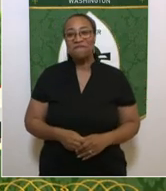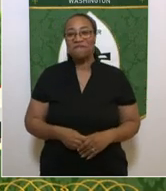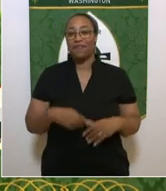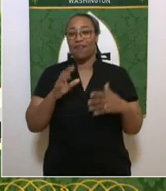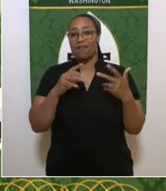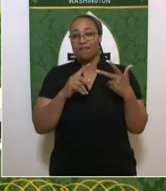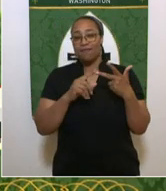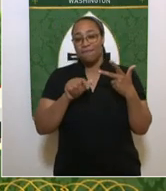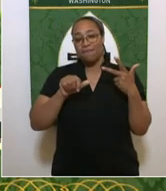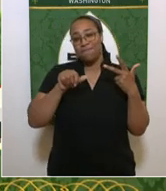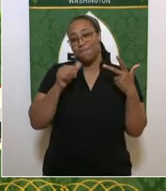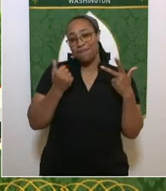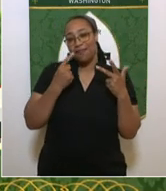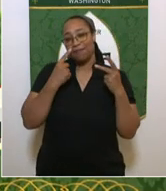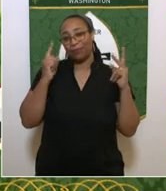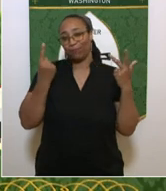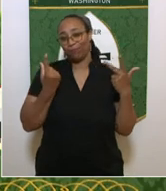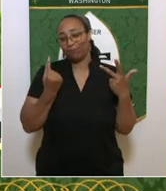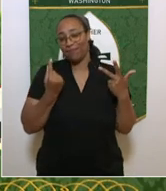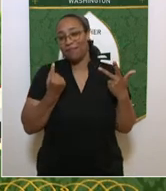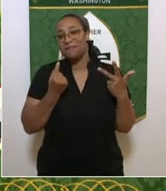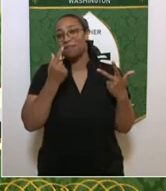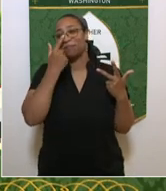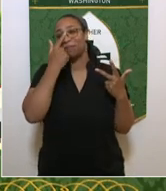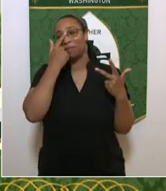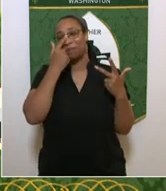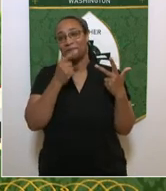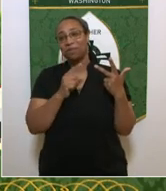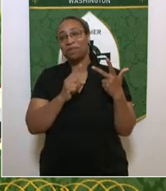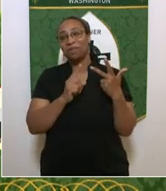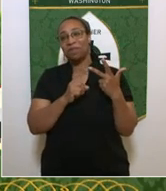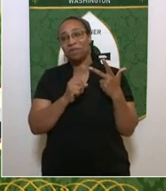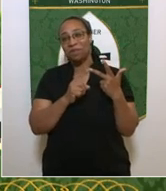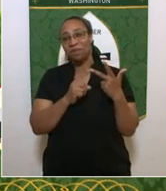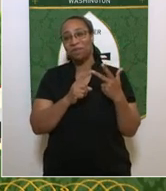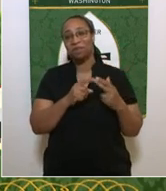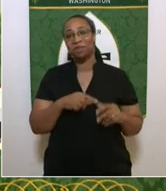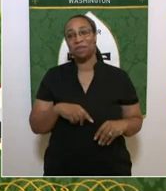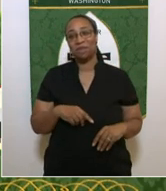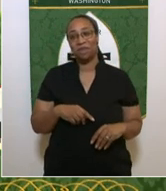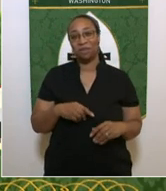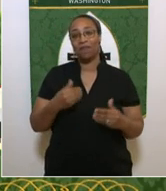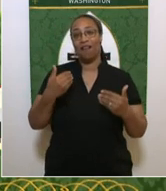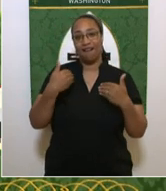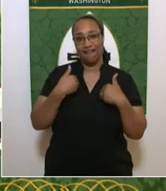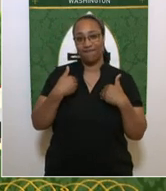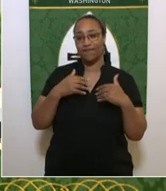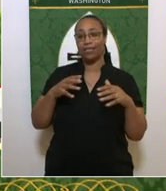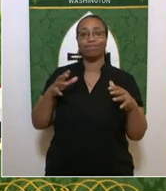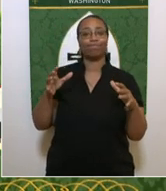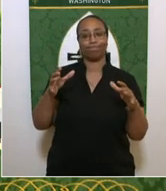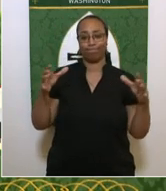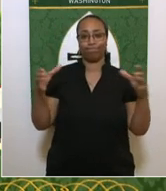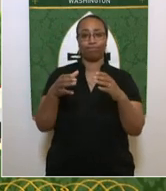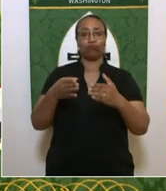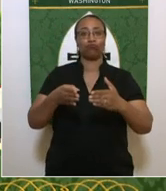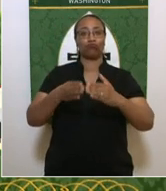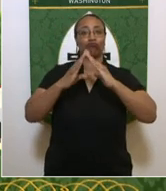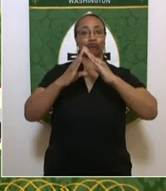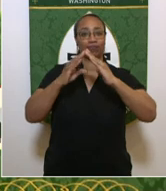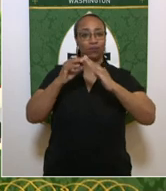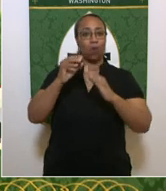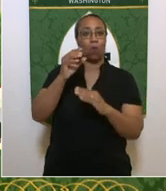old hospital. It was called DC General. And it wasn't serving families well.